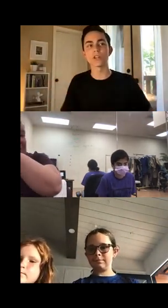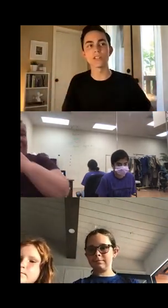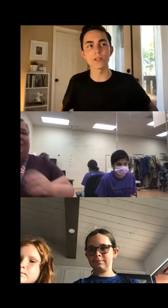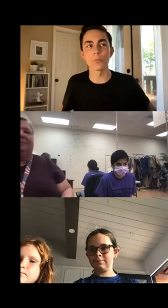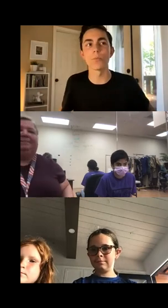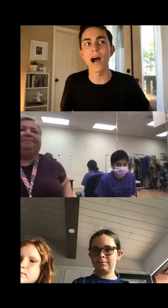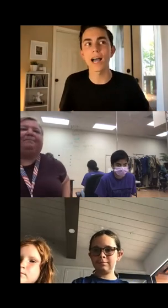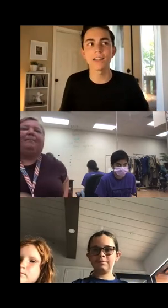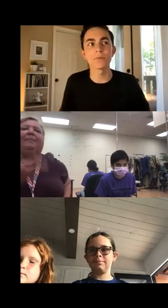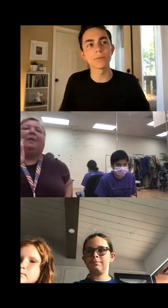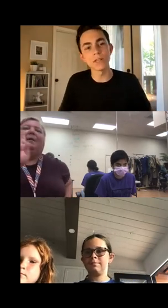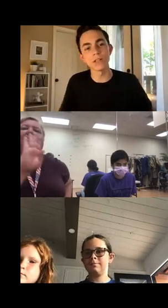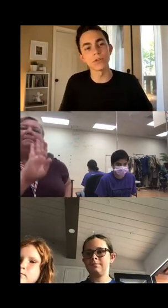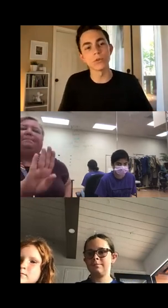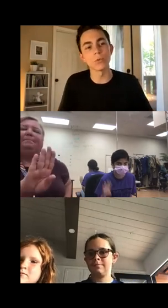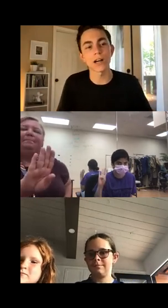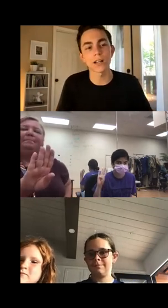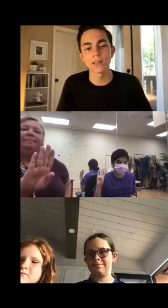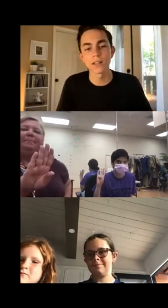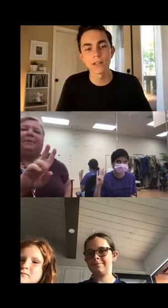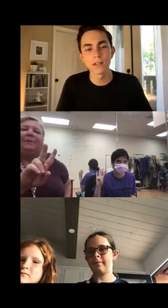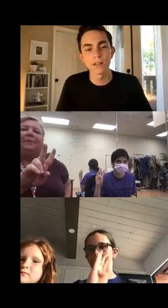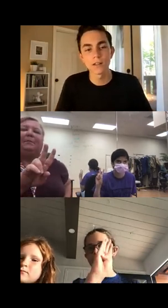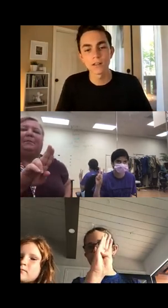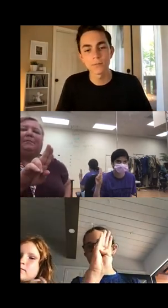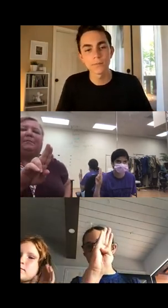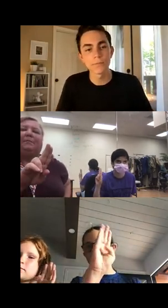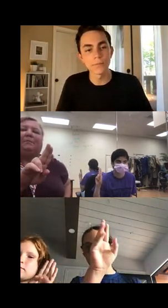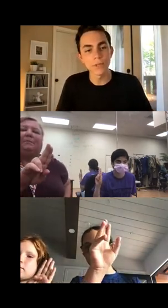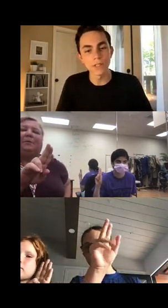you try to sign by. B-U-Y.